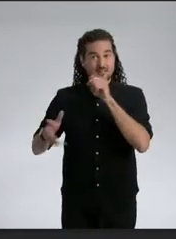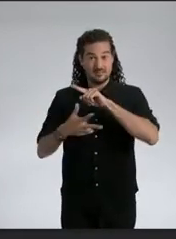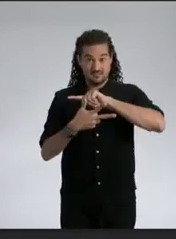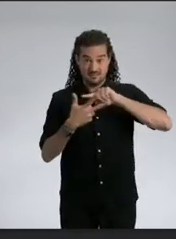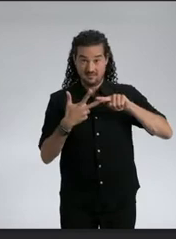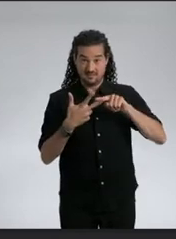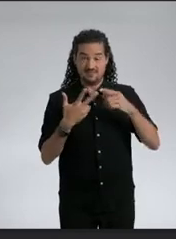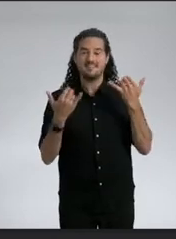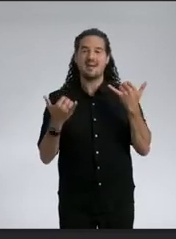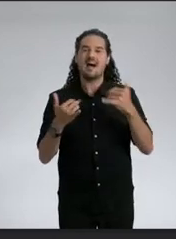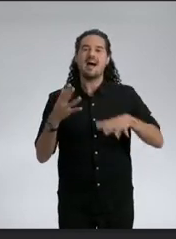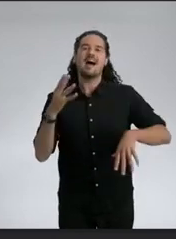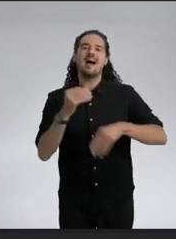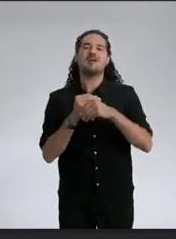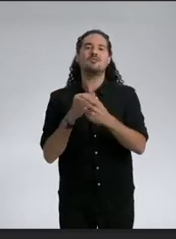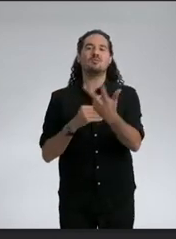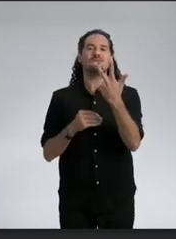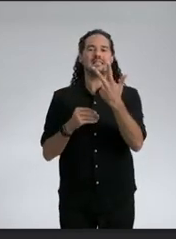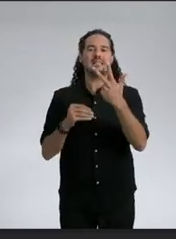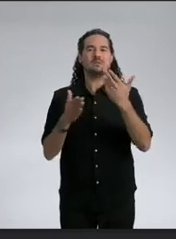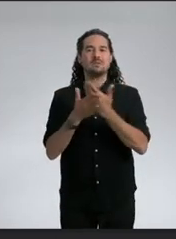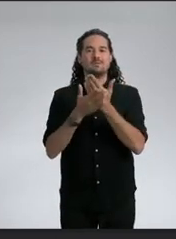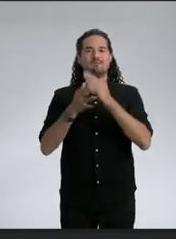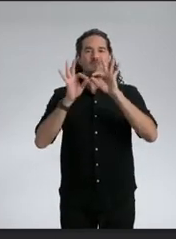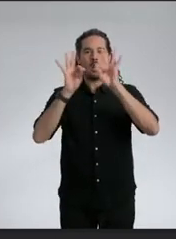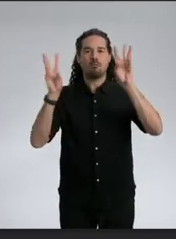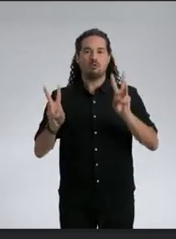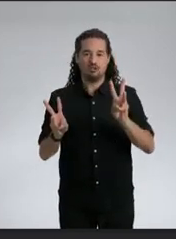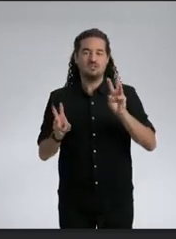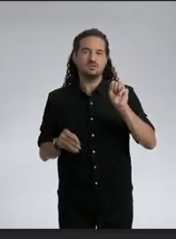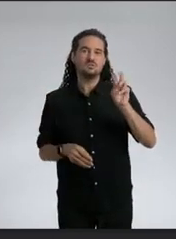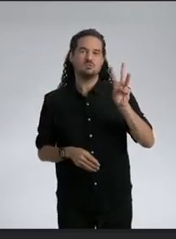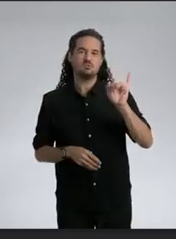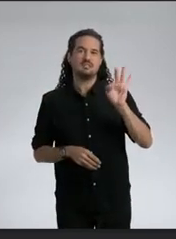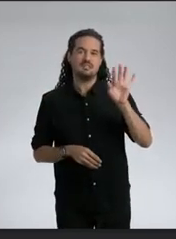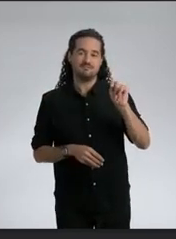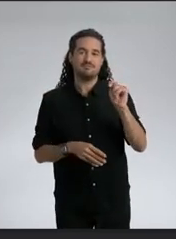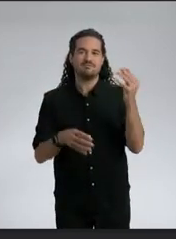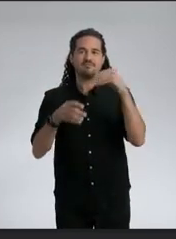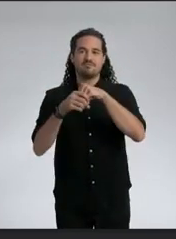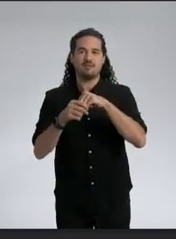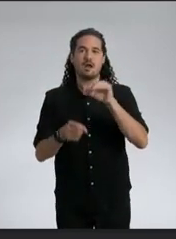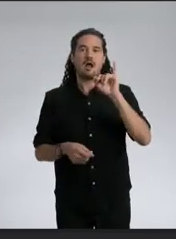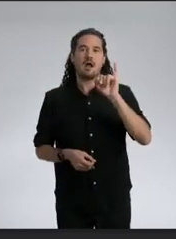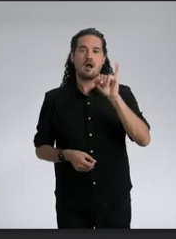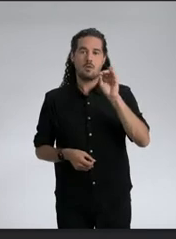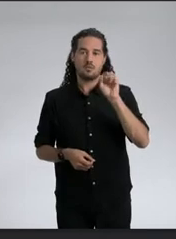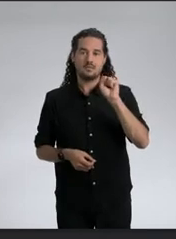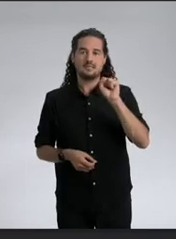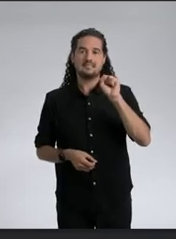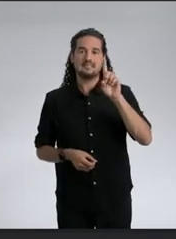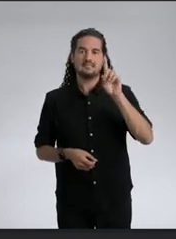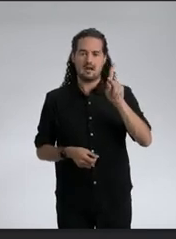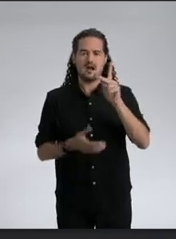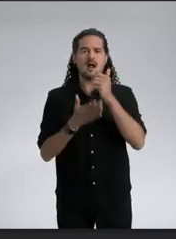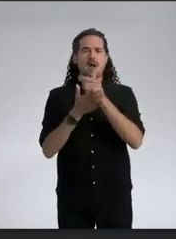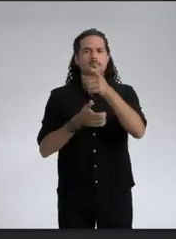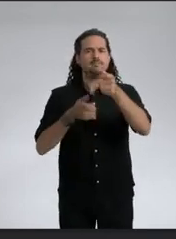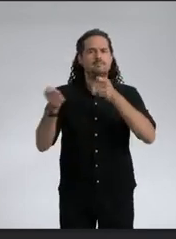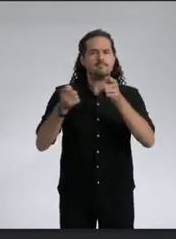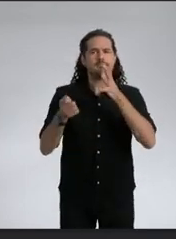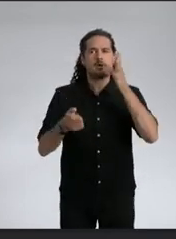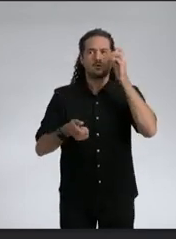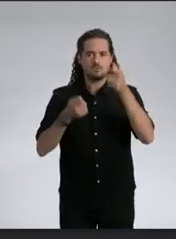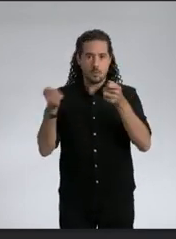Swift frameworks to the iOS SDK that enable you to innovate in the world of parental controls: manage settings,